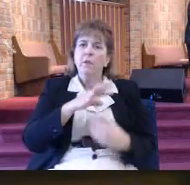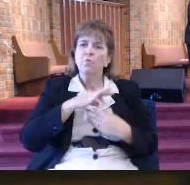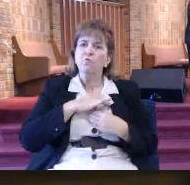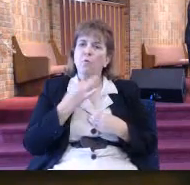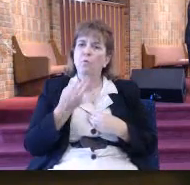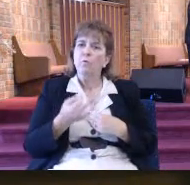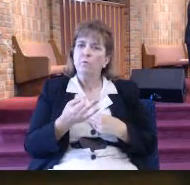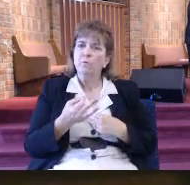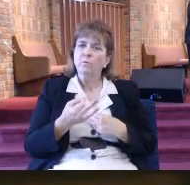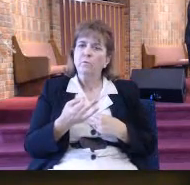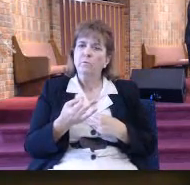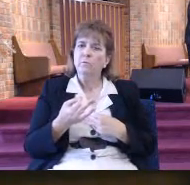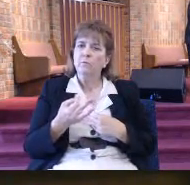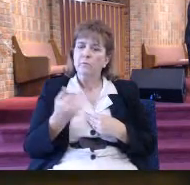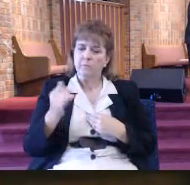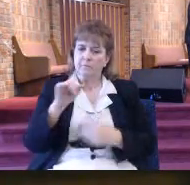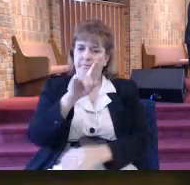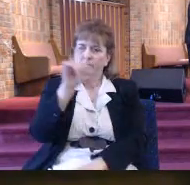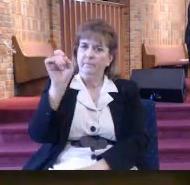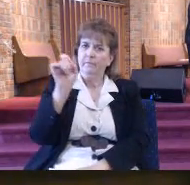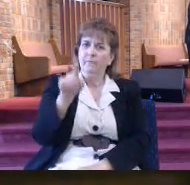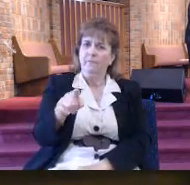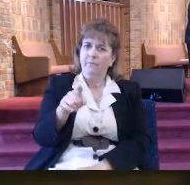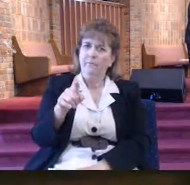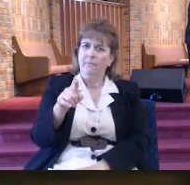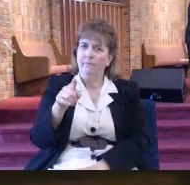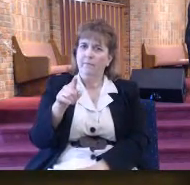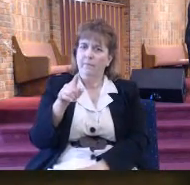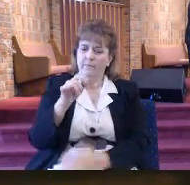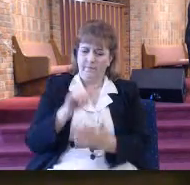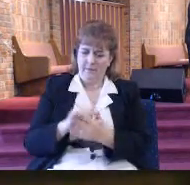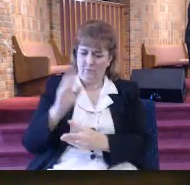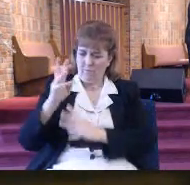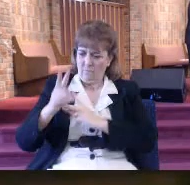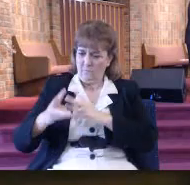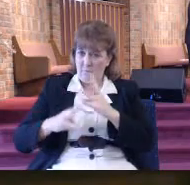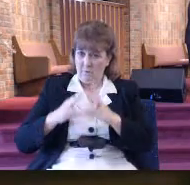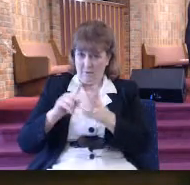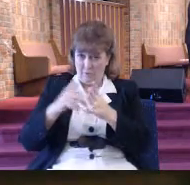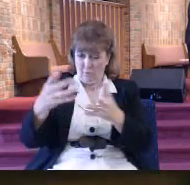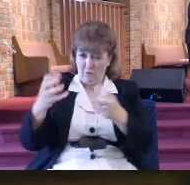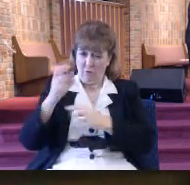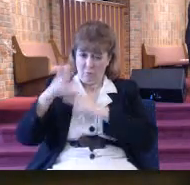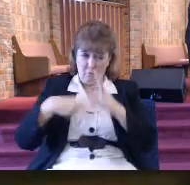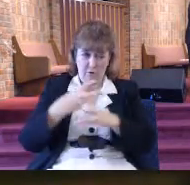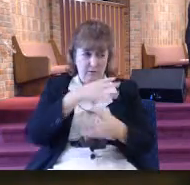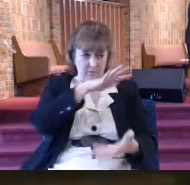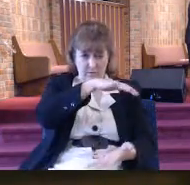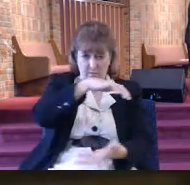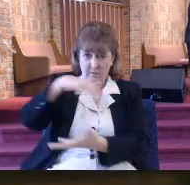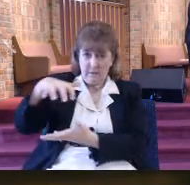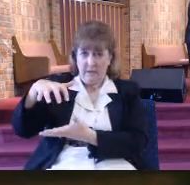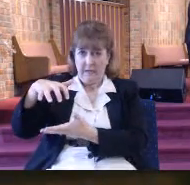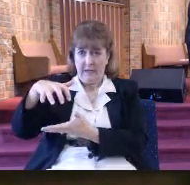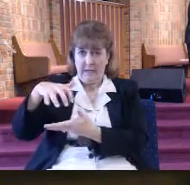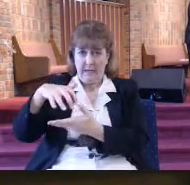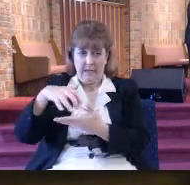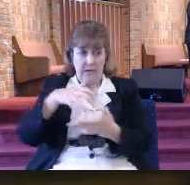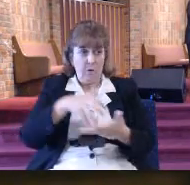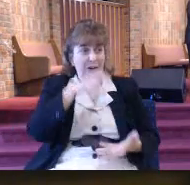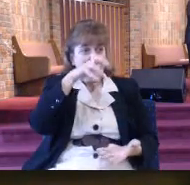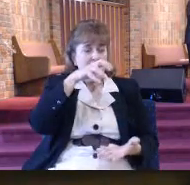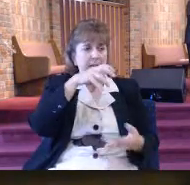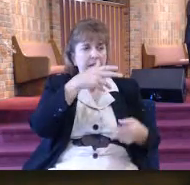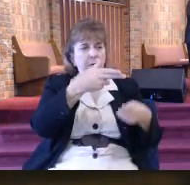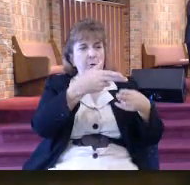This solemn question answer, is worldly gain thy goal? Can fleeting riches be compared